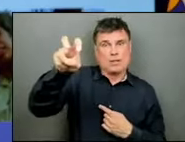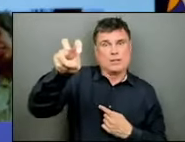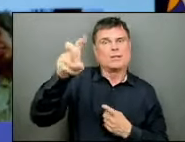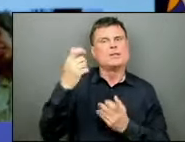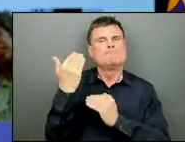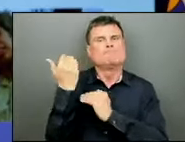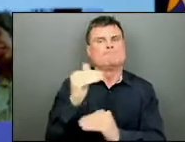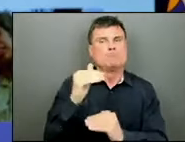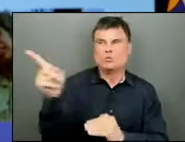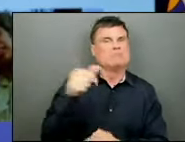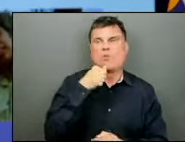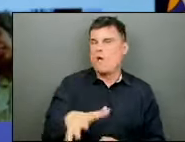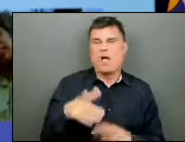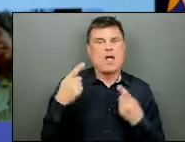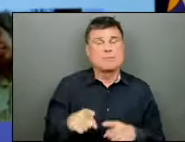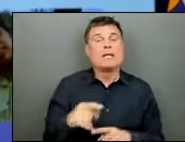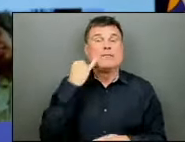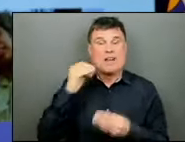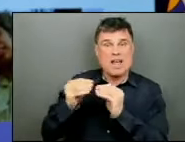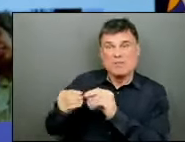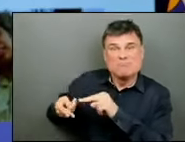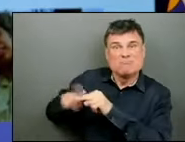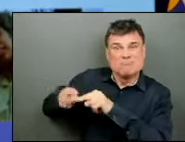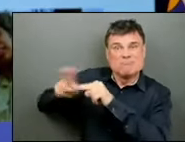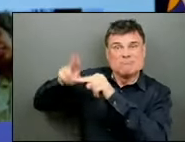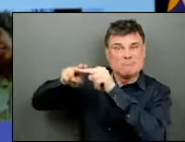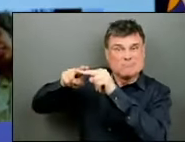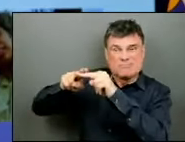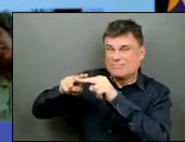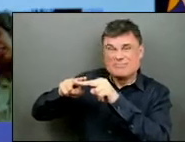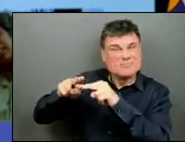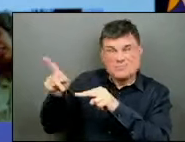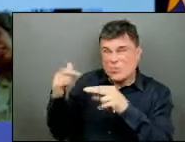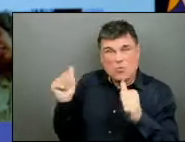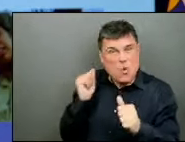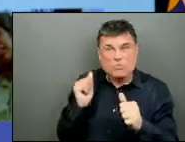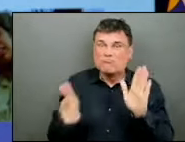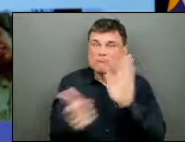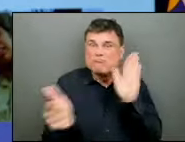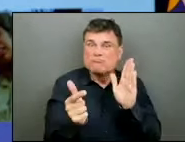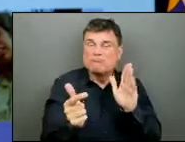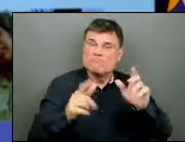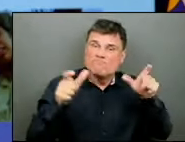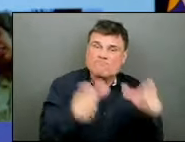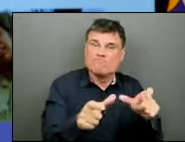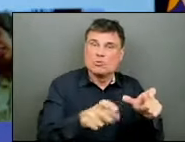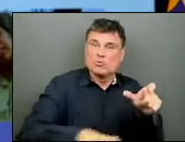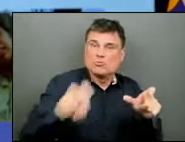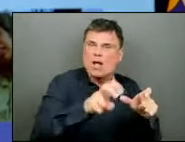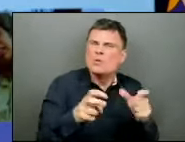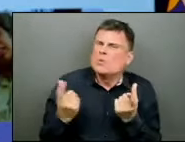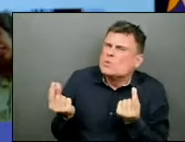if the situation continues to worsen and you're still not going to go that route, I mean, what other measures are on the table, or what other measures are you at